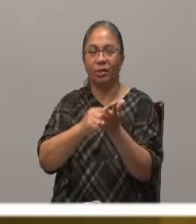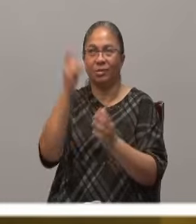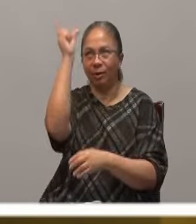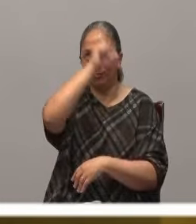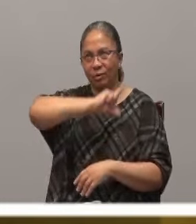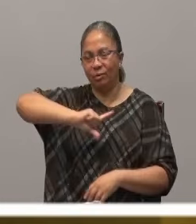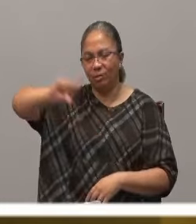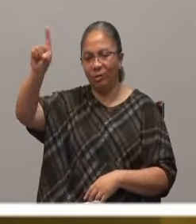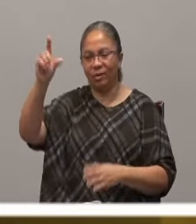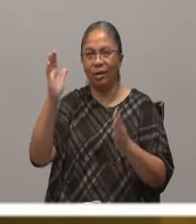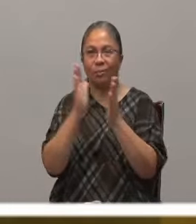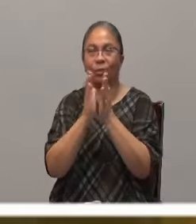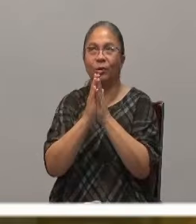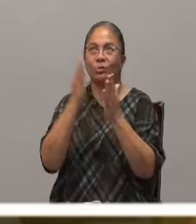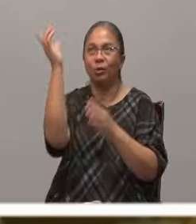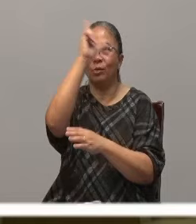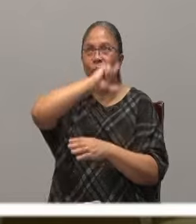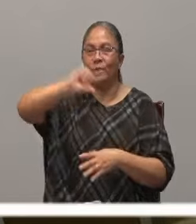the Lord.